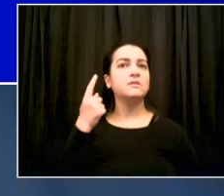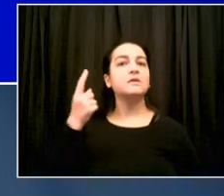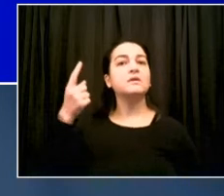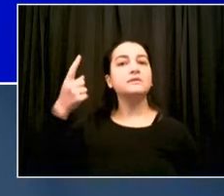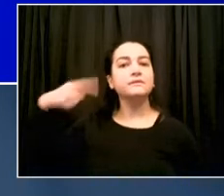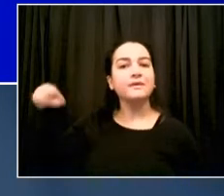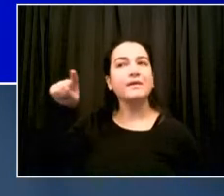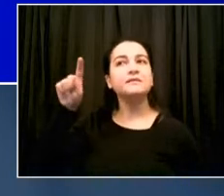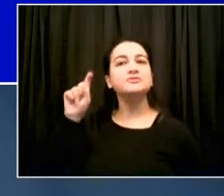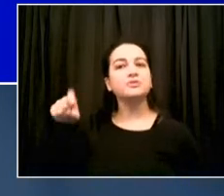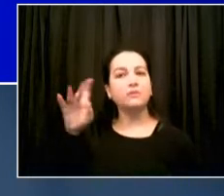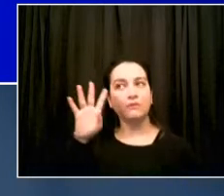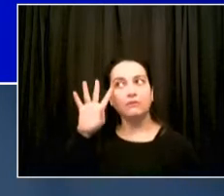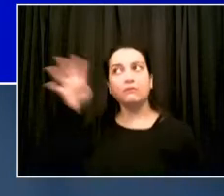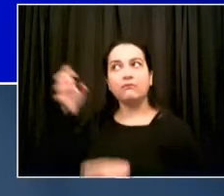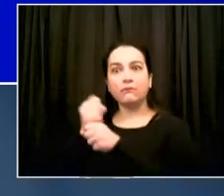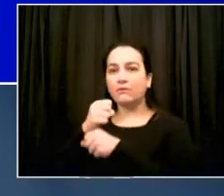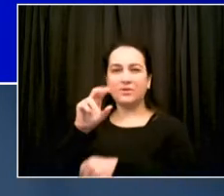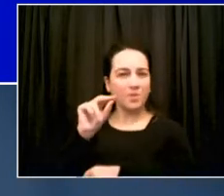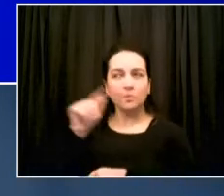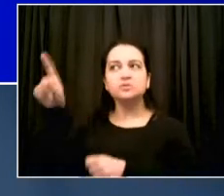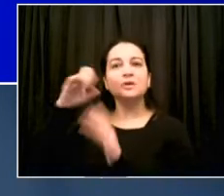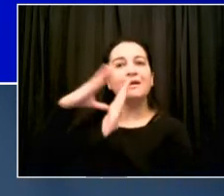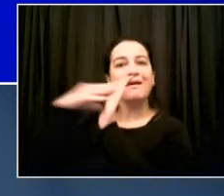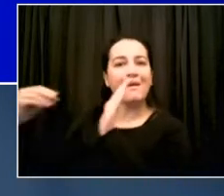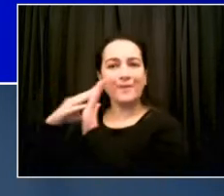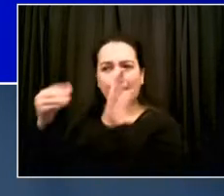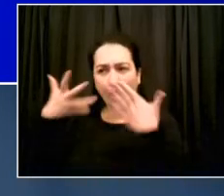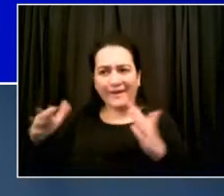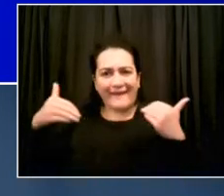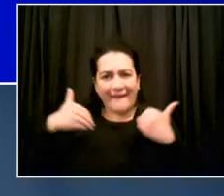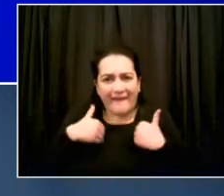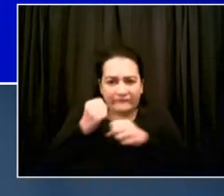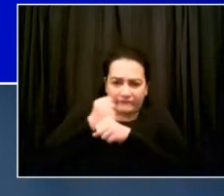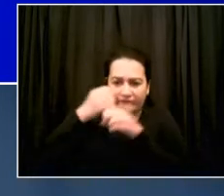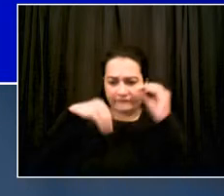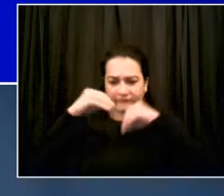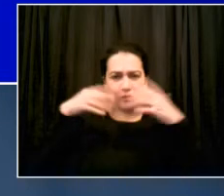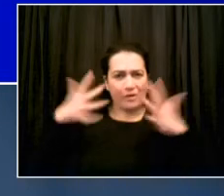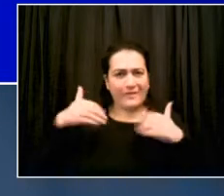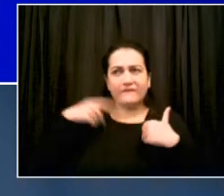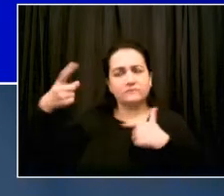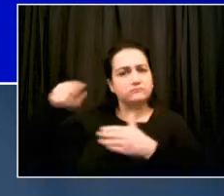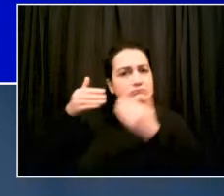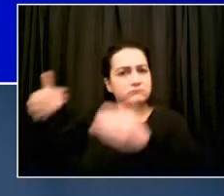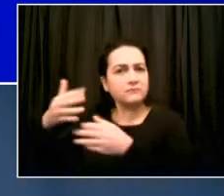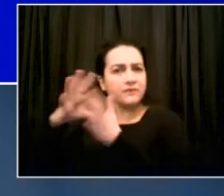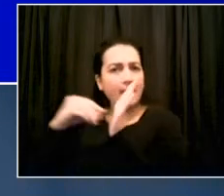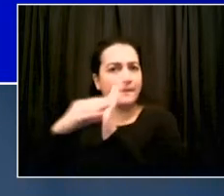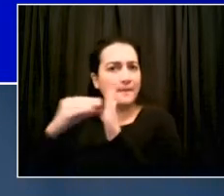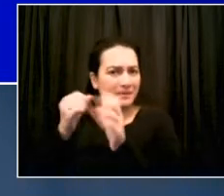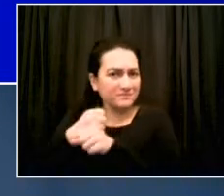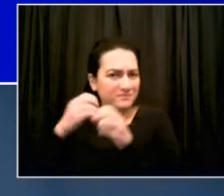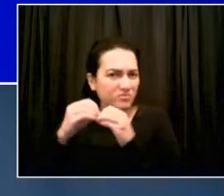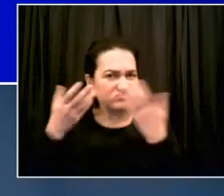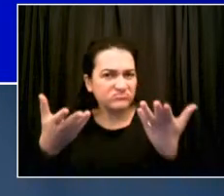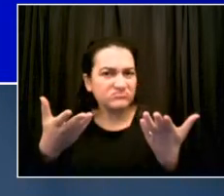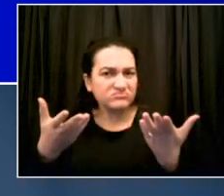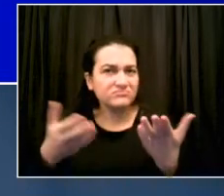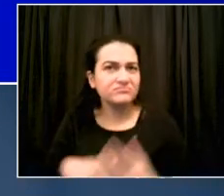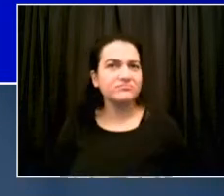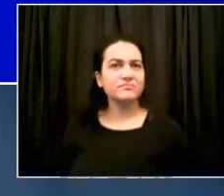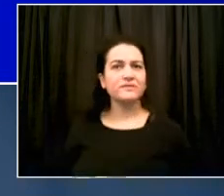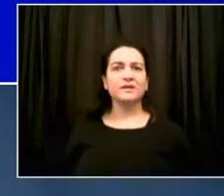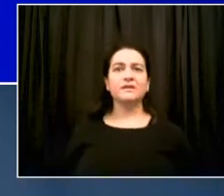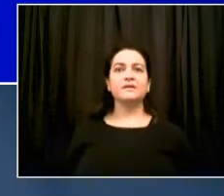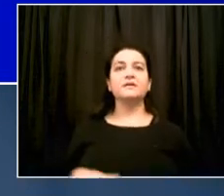so many more people right this moment. But we've surpassed 1 million vaccinations from day one, and if we get that supply, we're going to do a lot